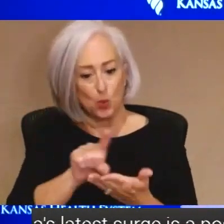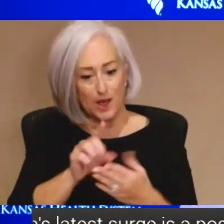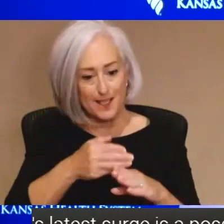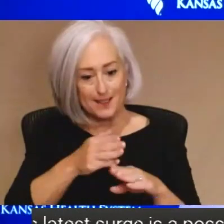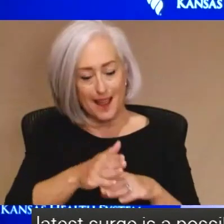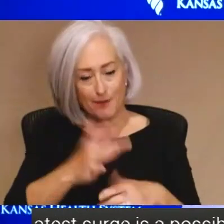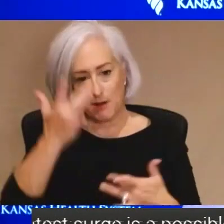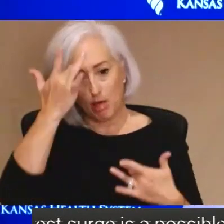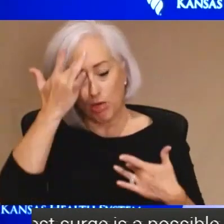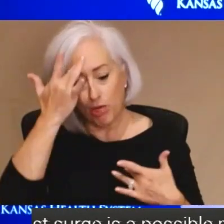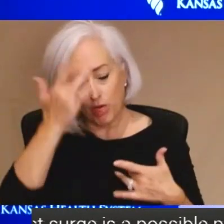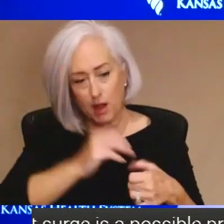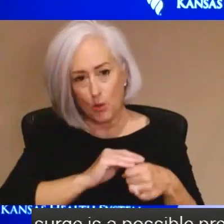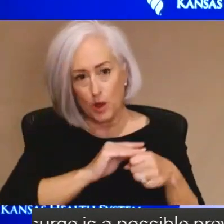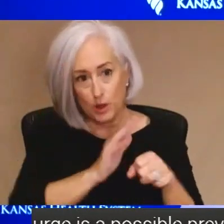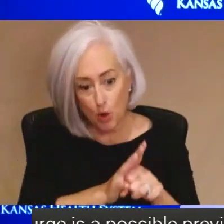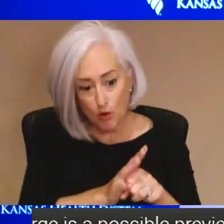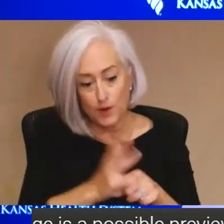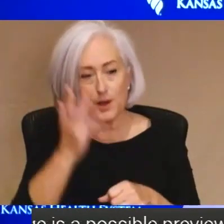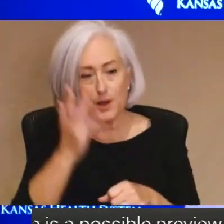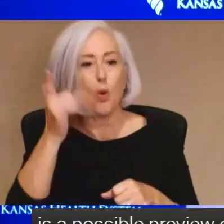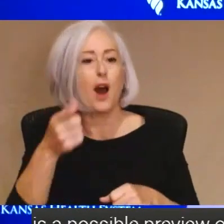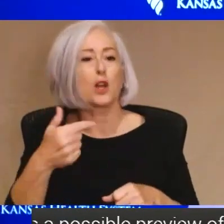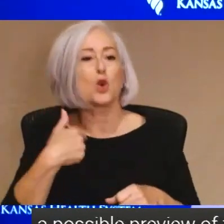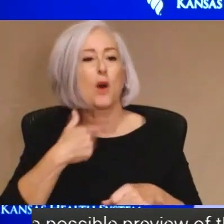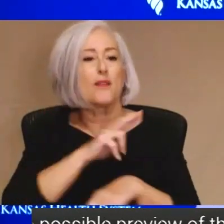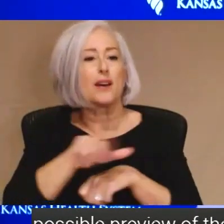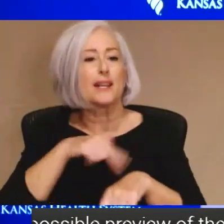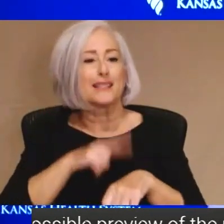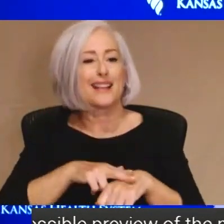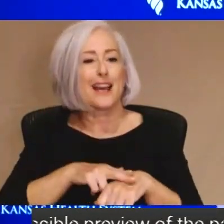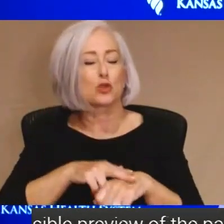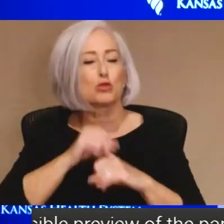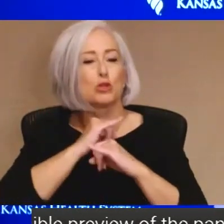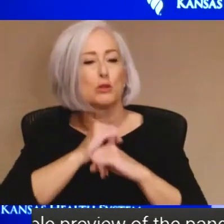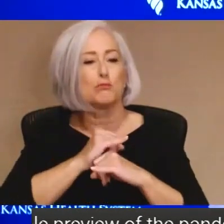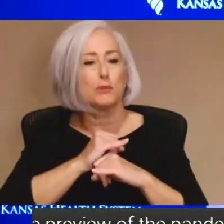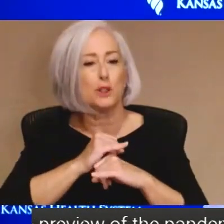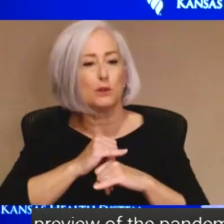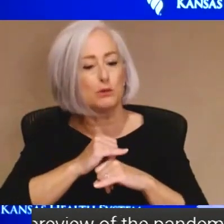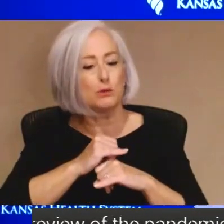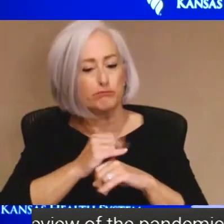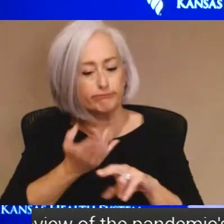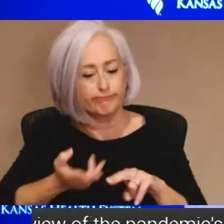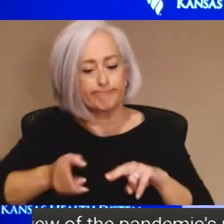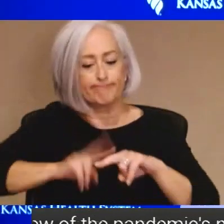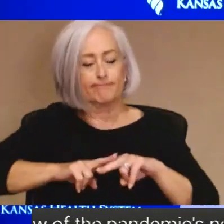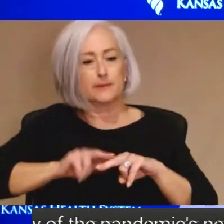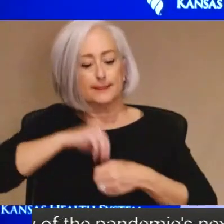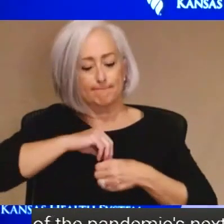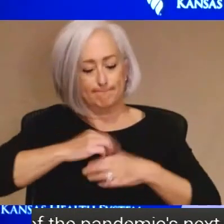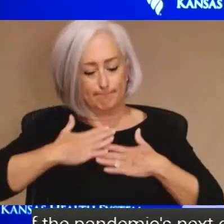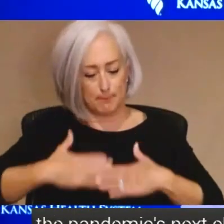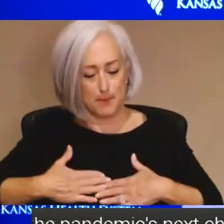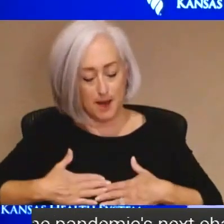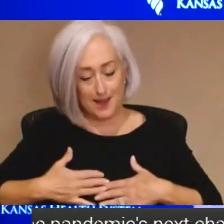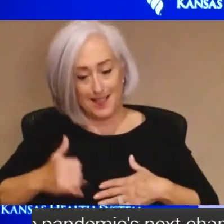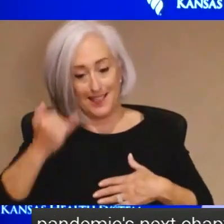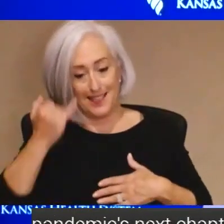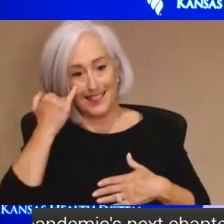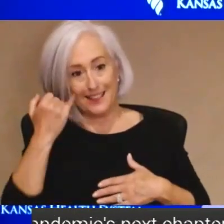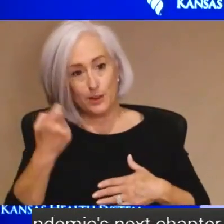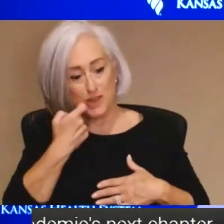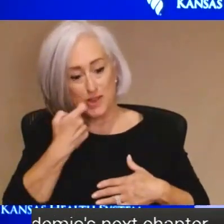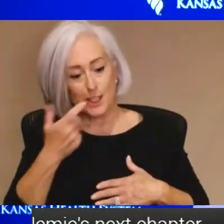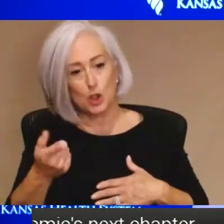had some sort of natural immune boost. With the infection, you probably, if it was recent, you probably have BA2, so you